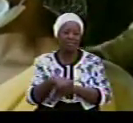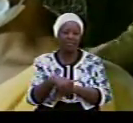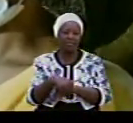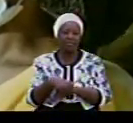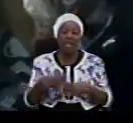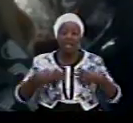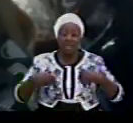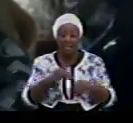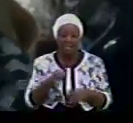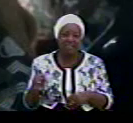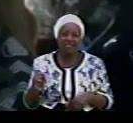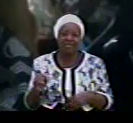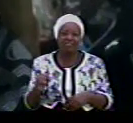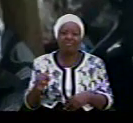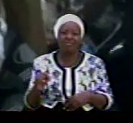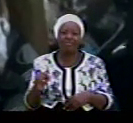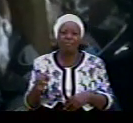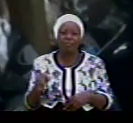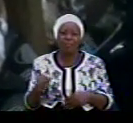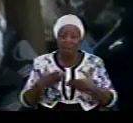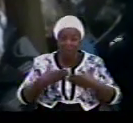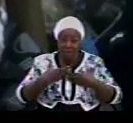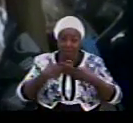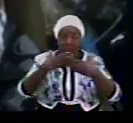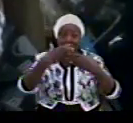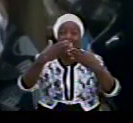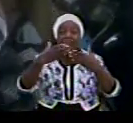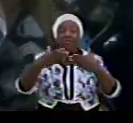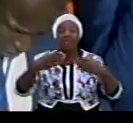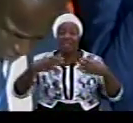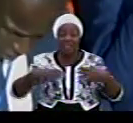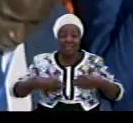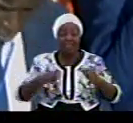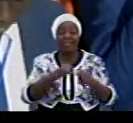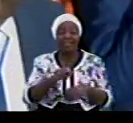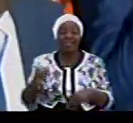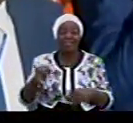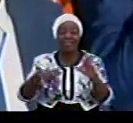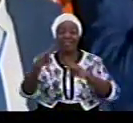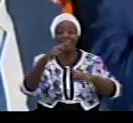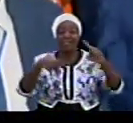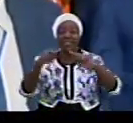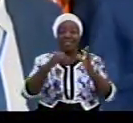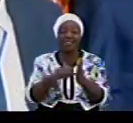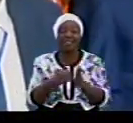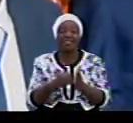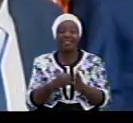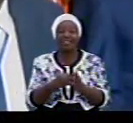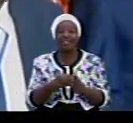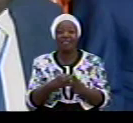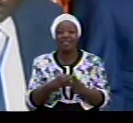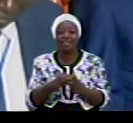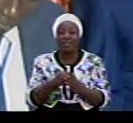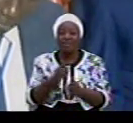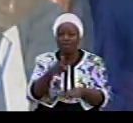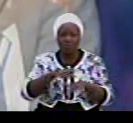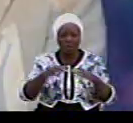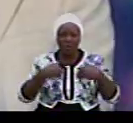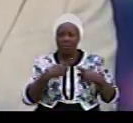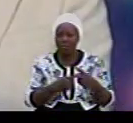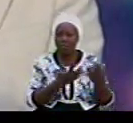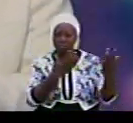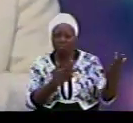Healing. Somebody shout, healing. We don't have to wait. Is this